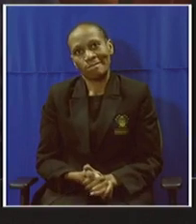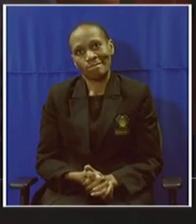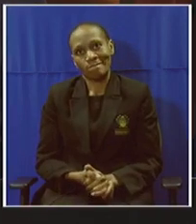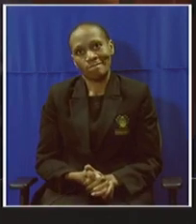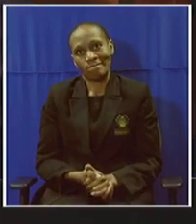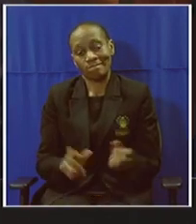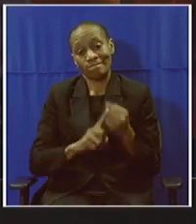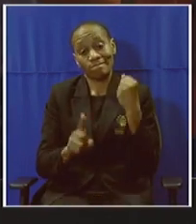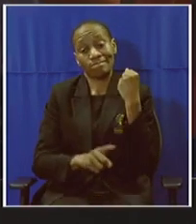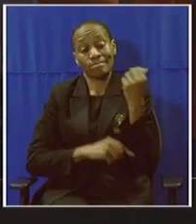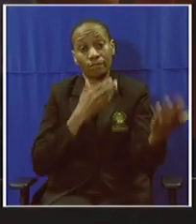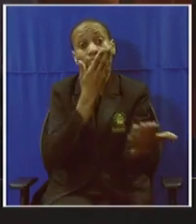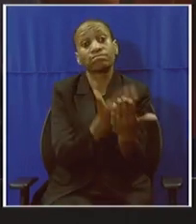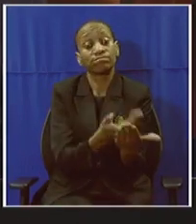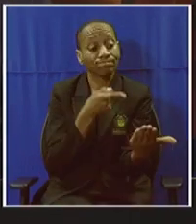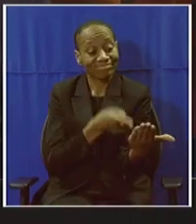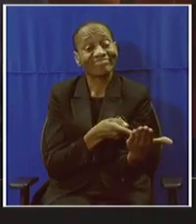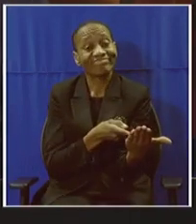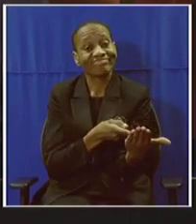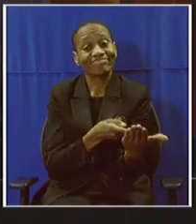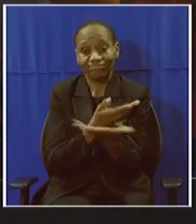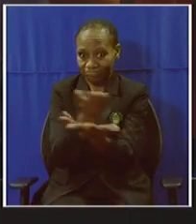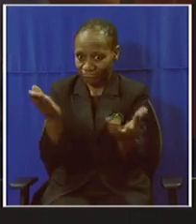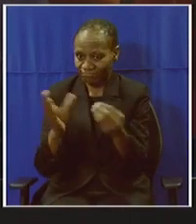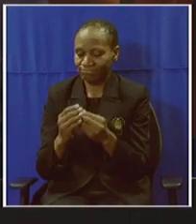The last motion, honorable members,